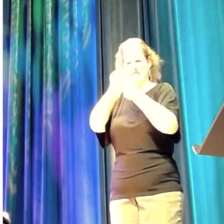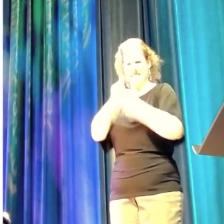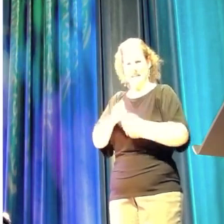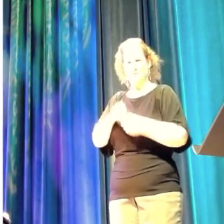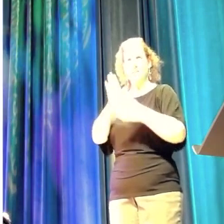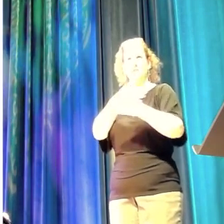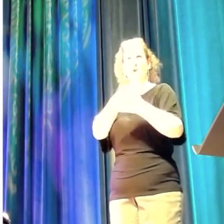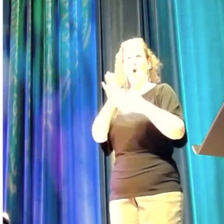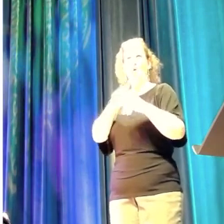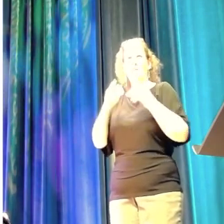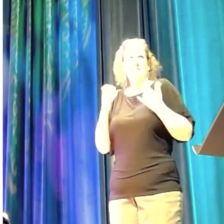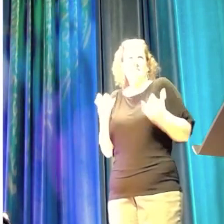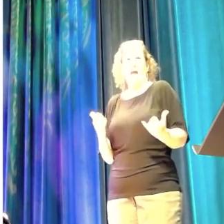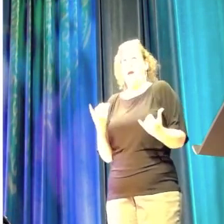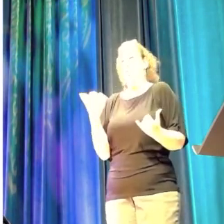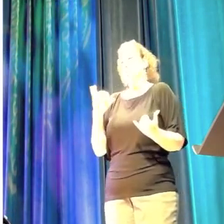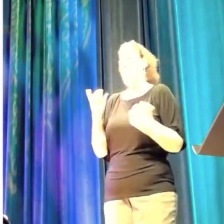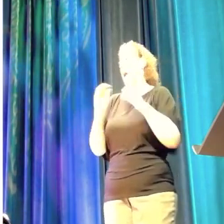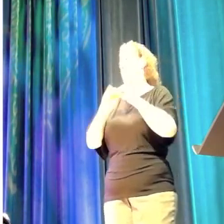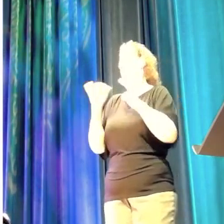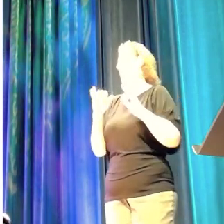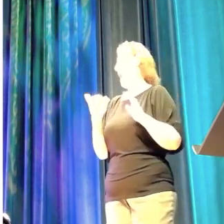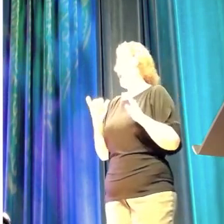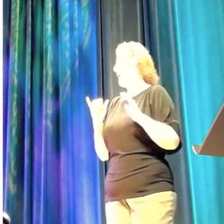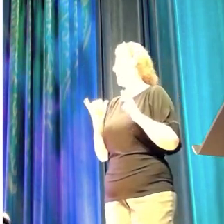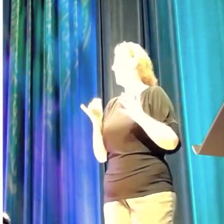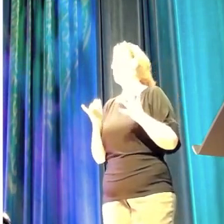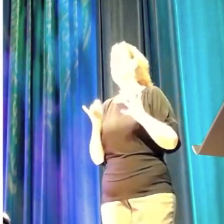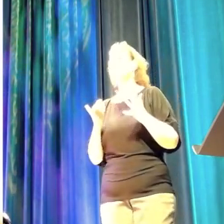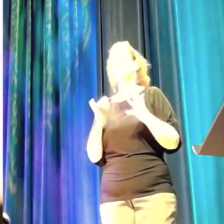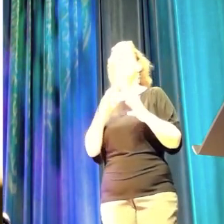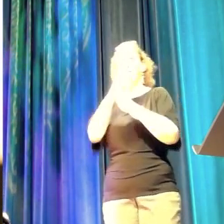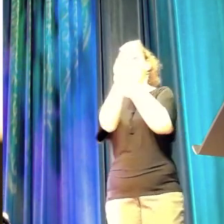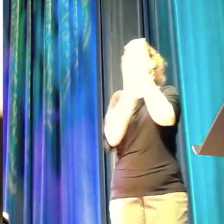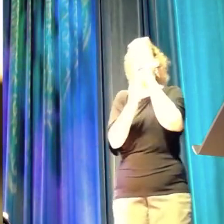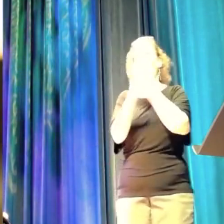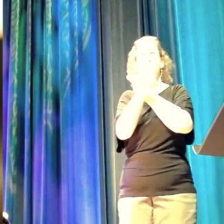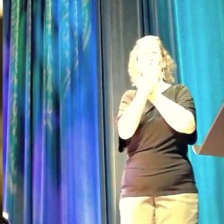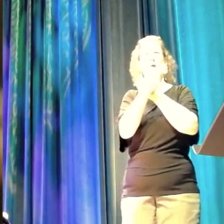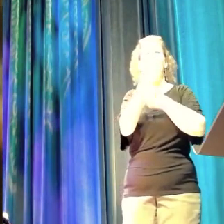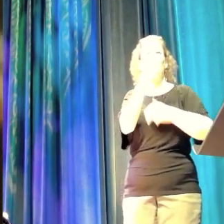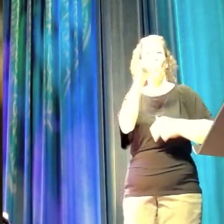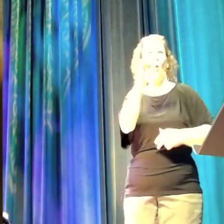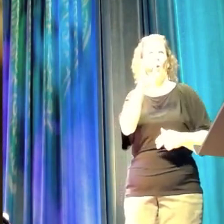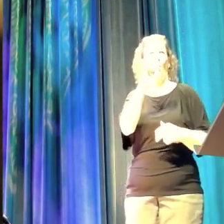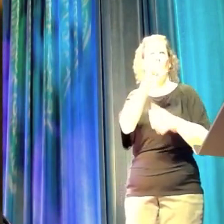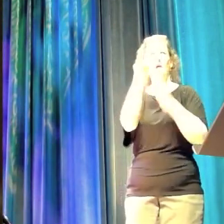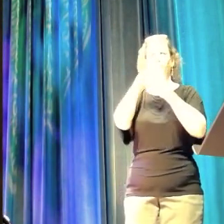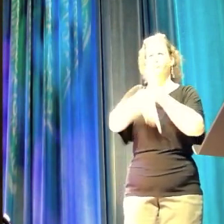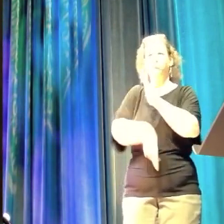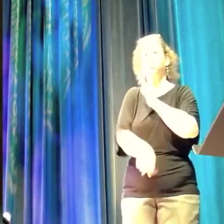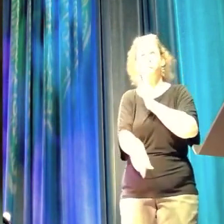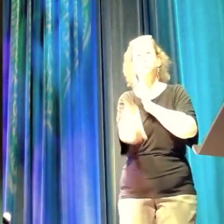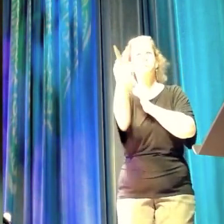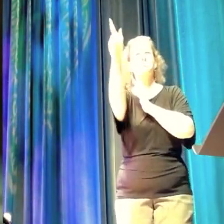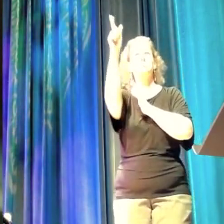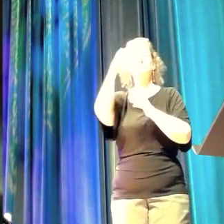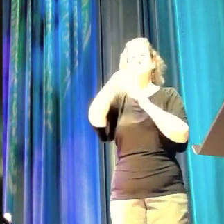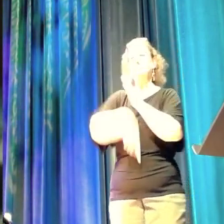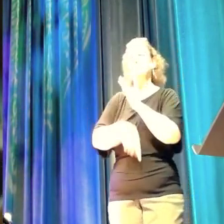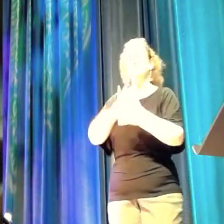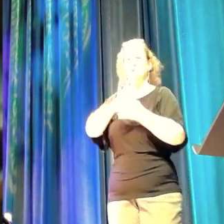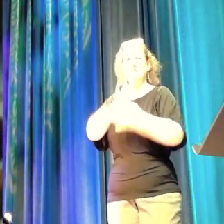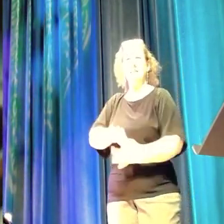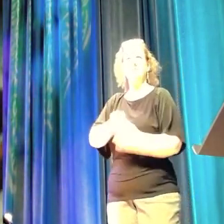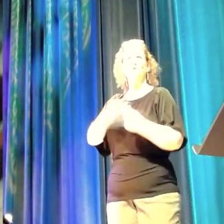more like, okay, it's more like deeper in the rabbit hole. Like I'm getting to a deeper connection to my spirit and my